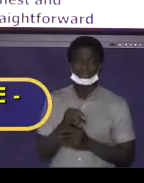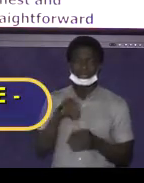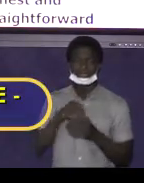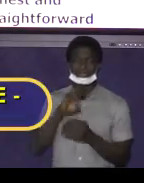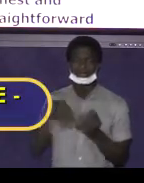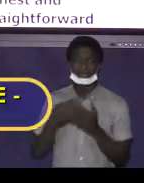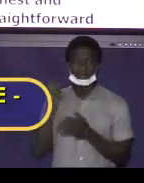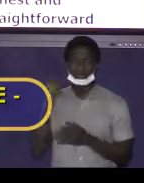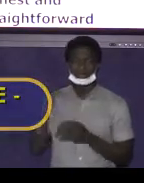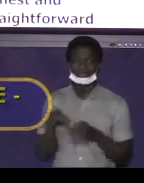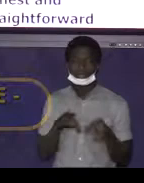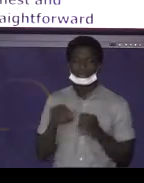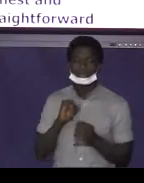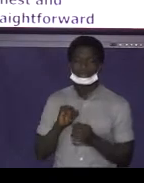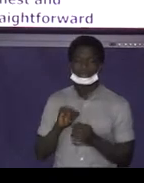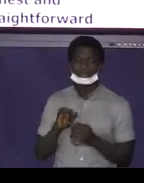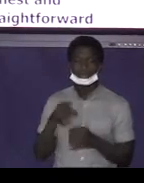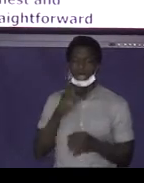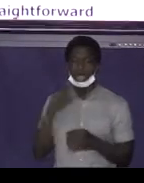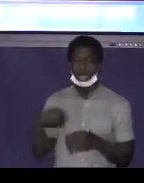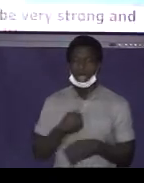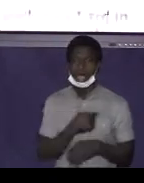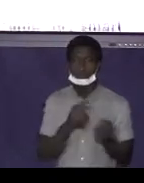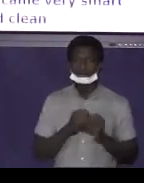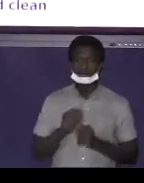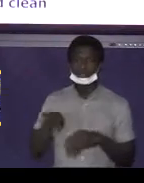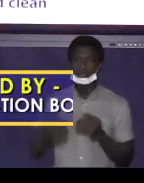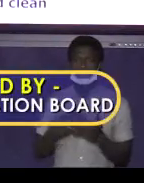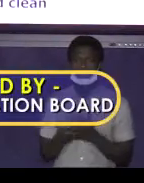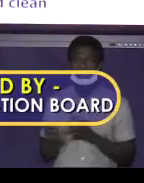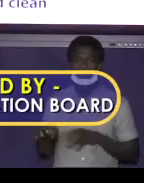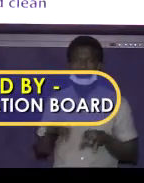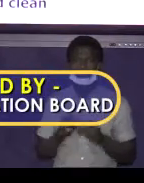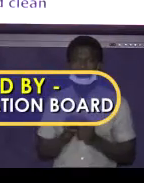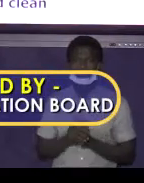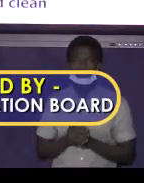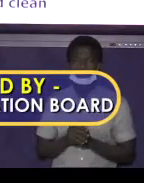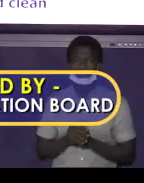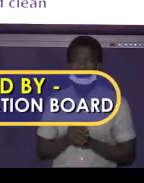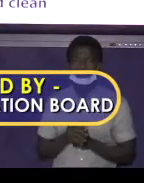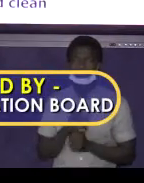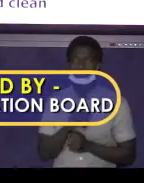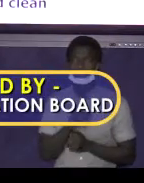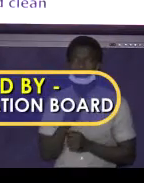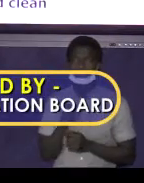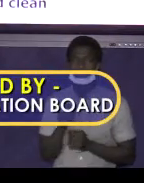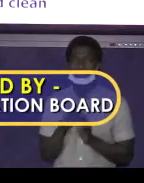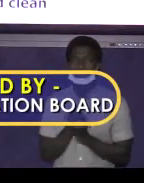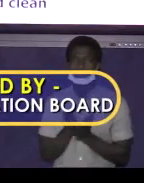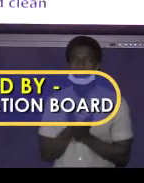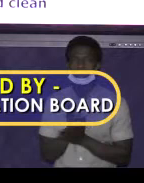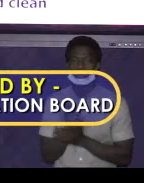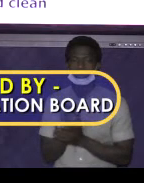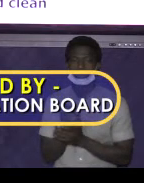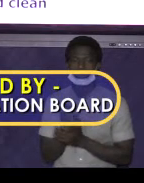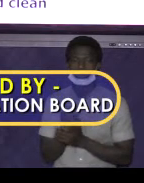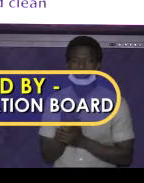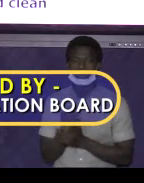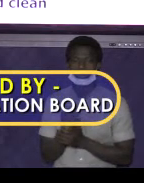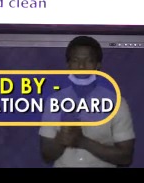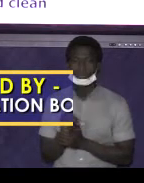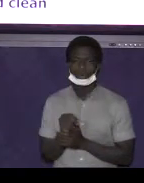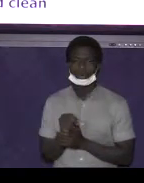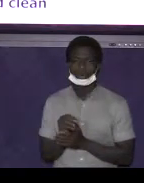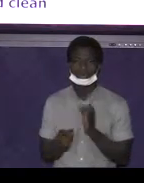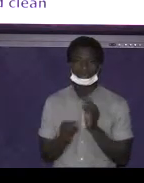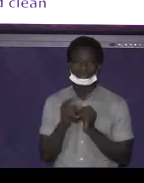doings. Are we together? Well done. A bookworm. If you are referred to